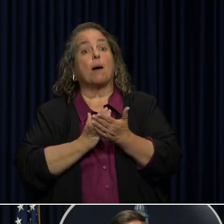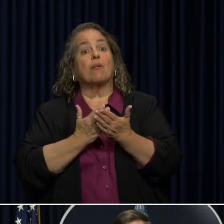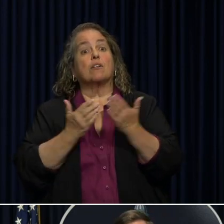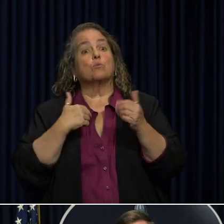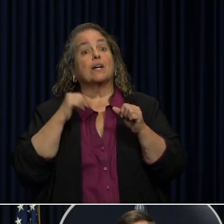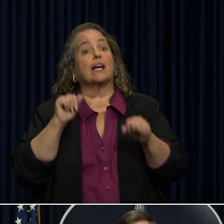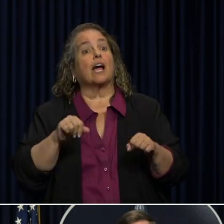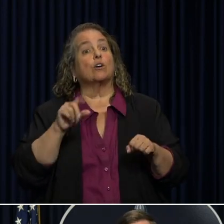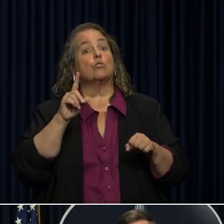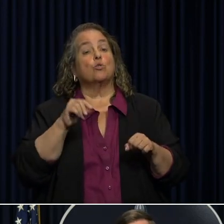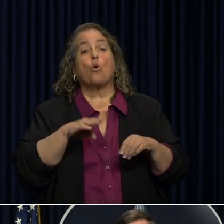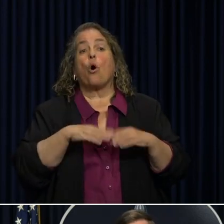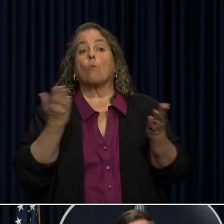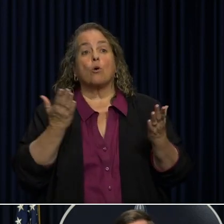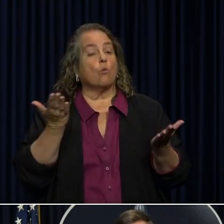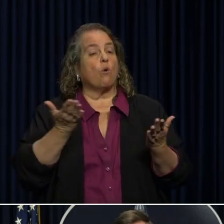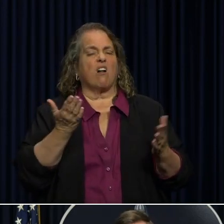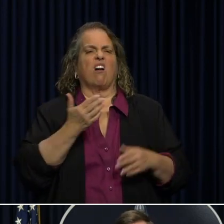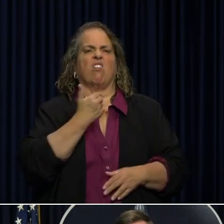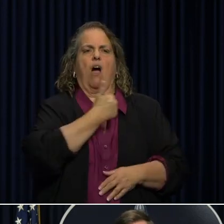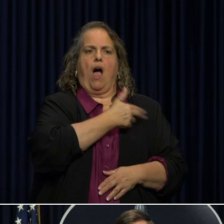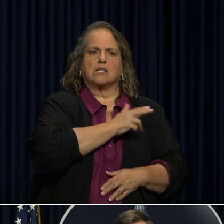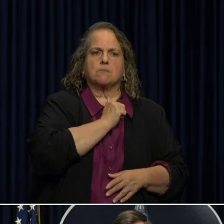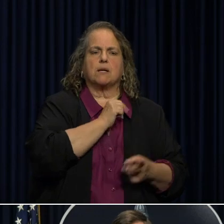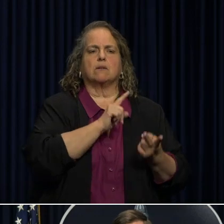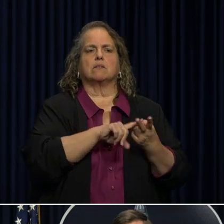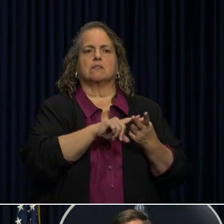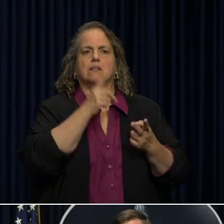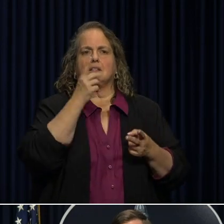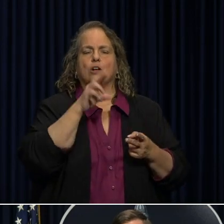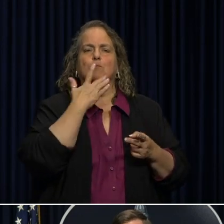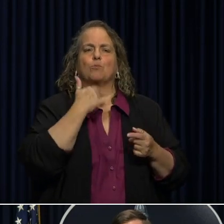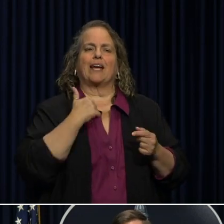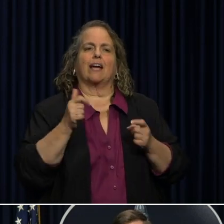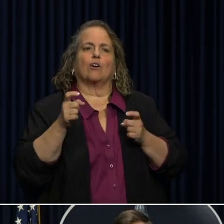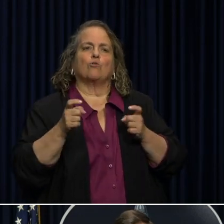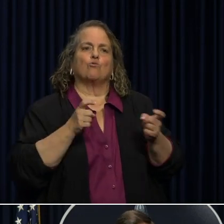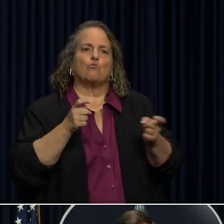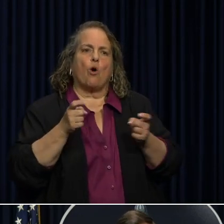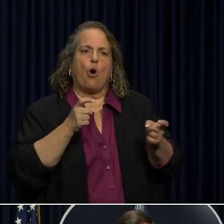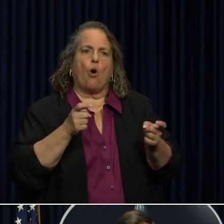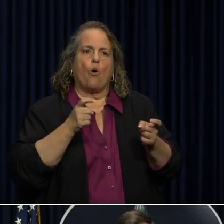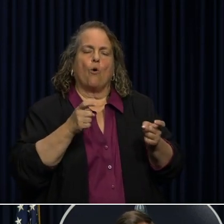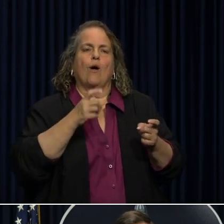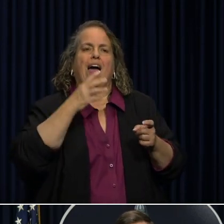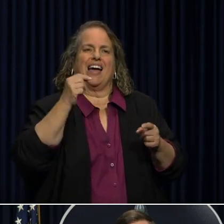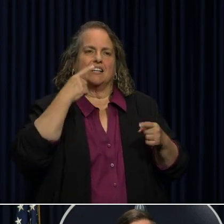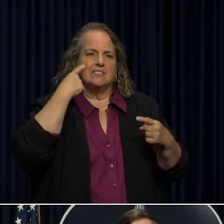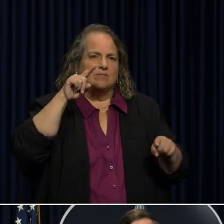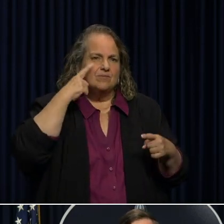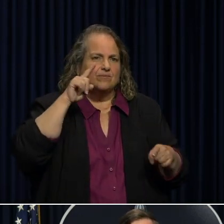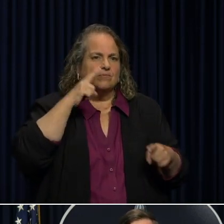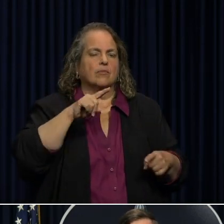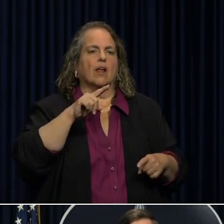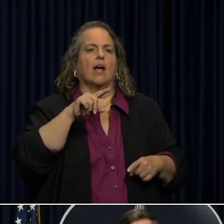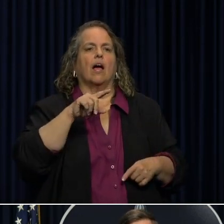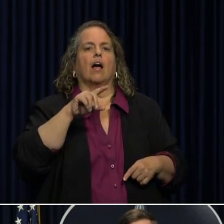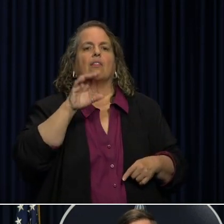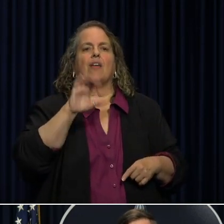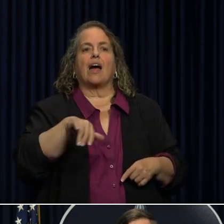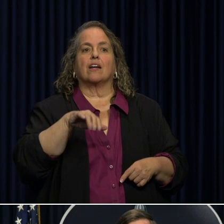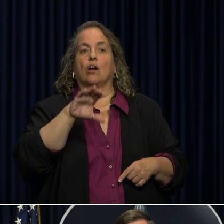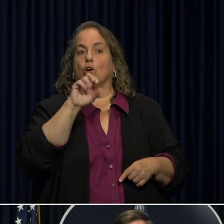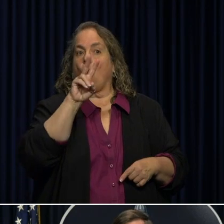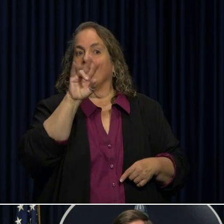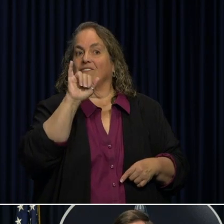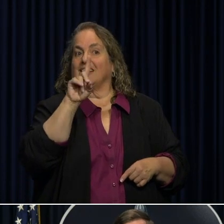industry because of the ability to control and even treat and care for COVID-19 patients. It's